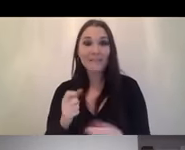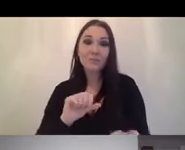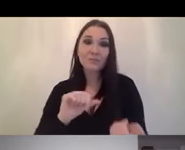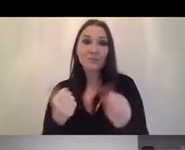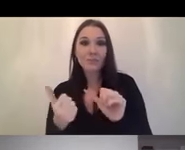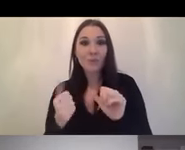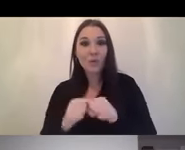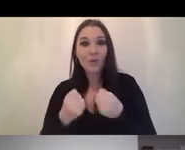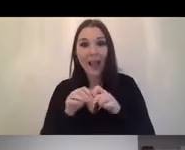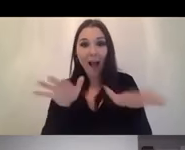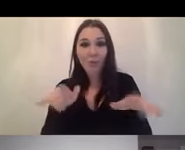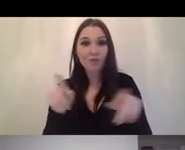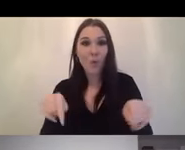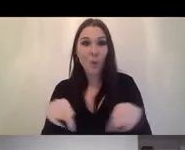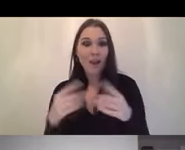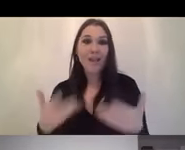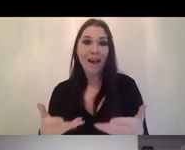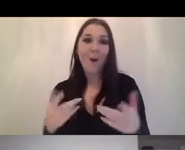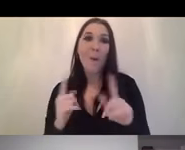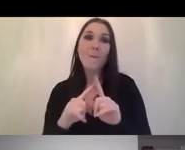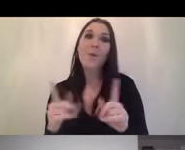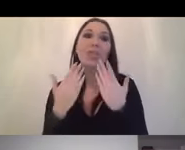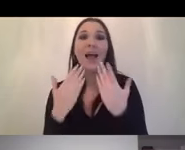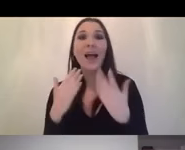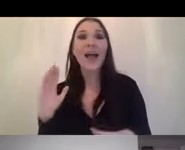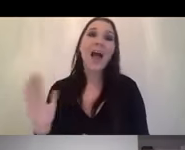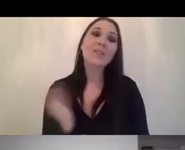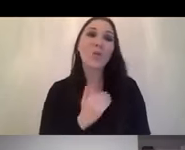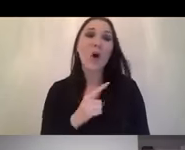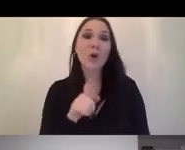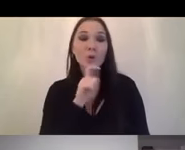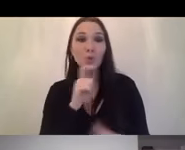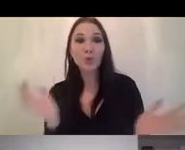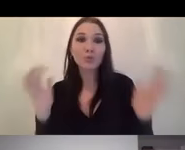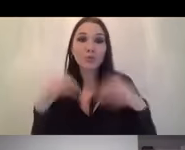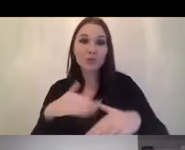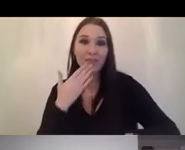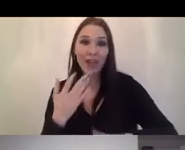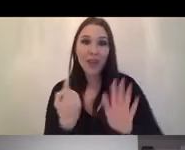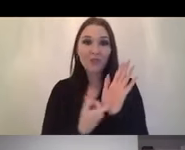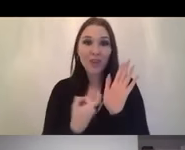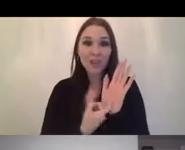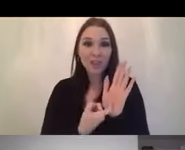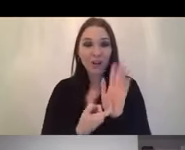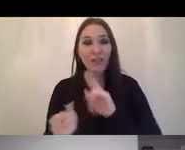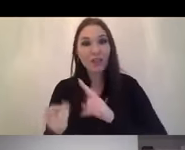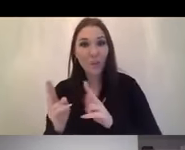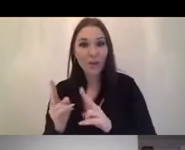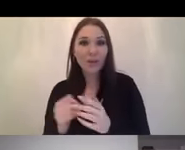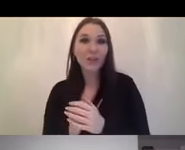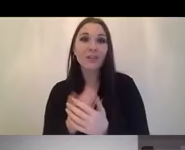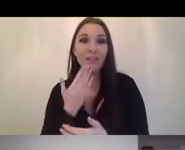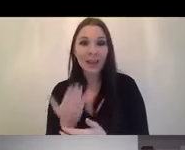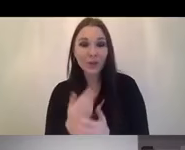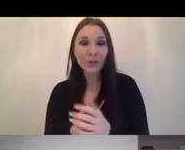breakout room now. But look, I want to thank everyone who's attended. I want to thank Rachel for being our body sign language